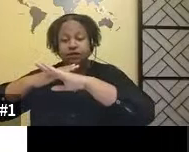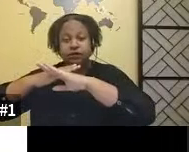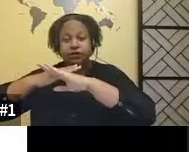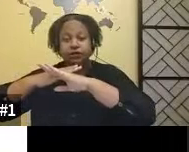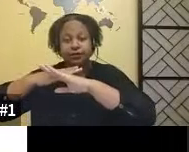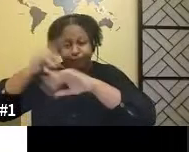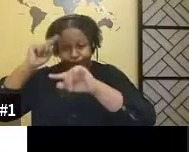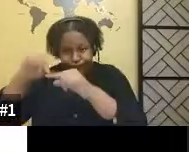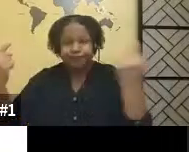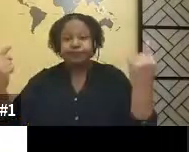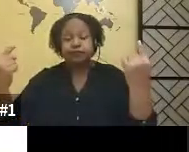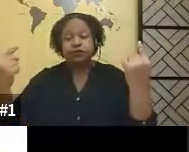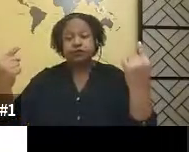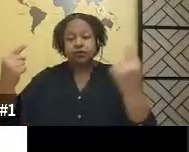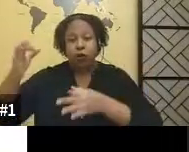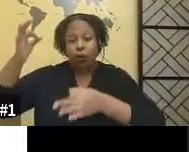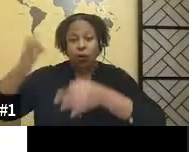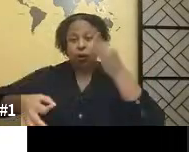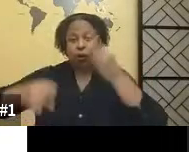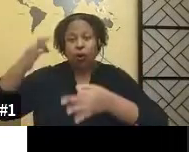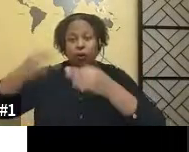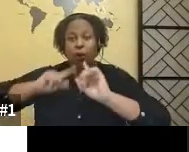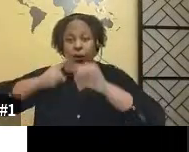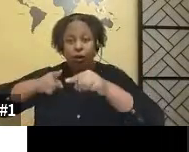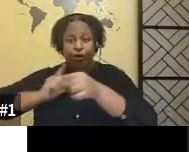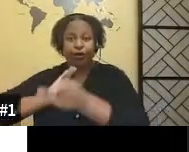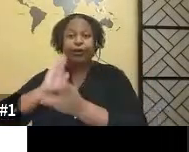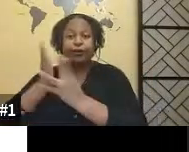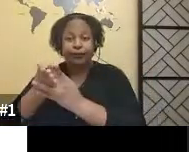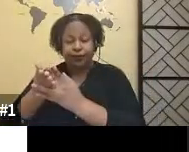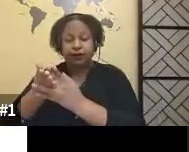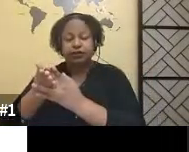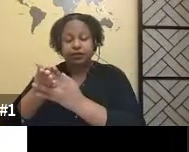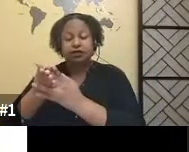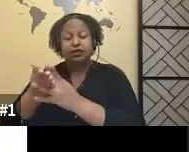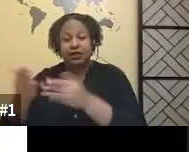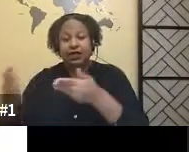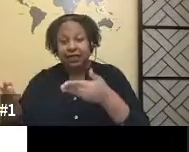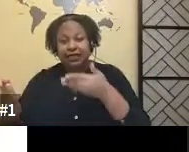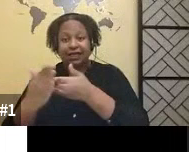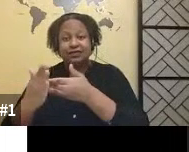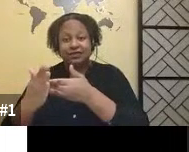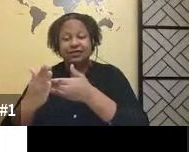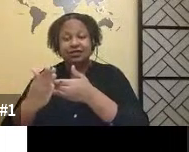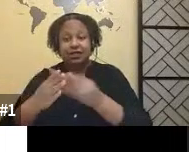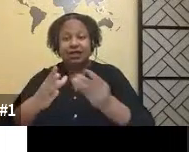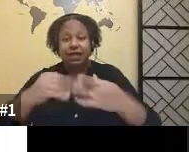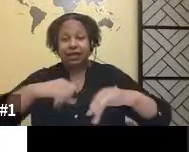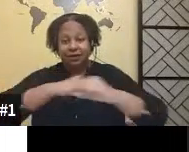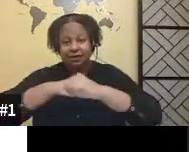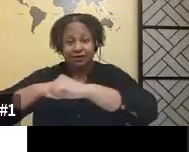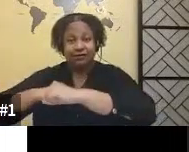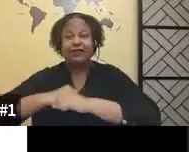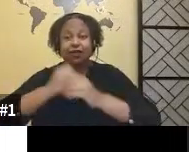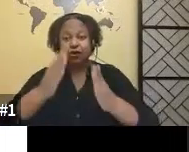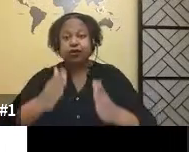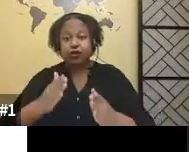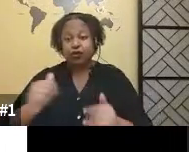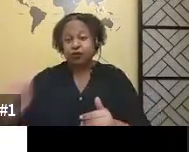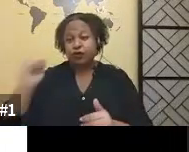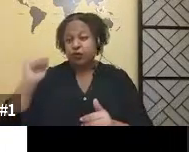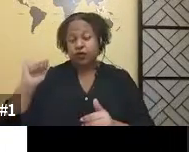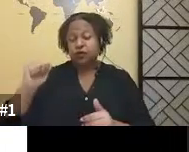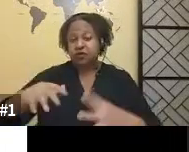contestation of an injunction that has been made permanent in the courts. against the land defenders who are refusing to accept